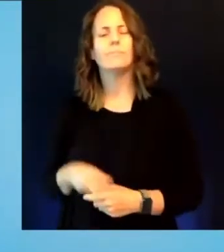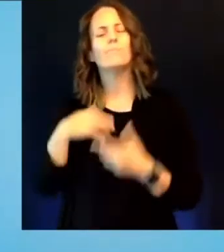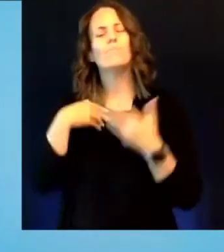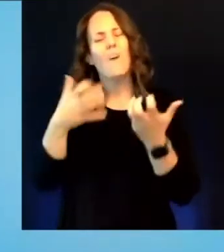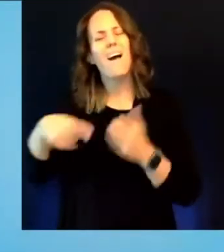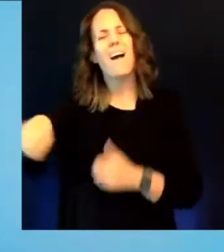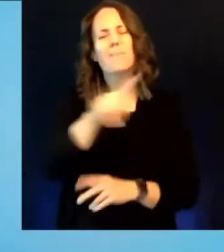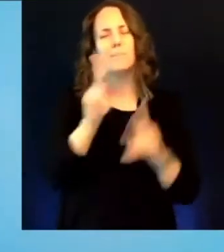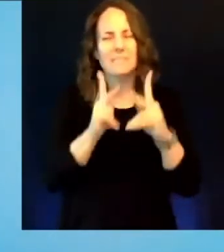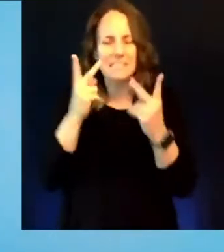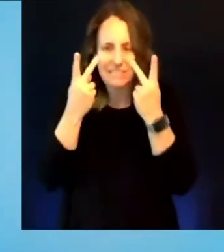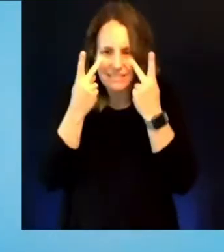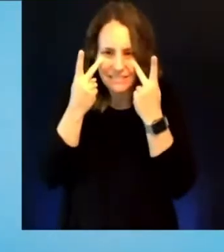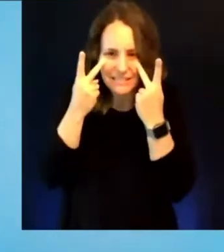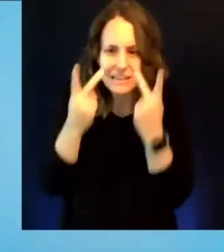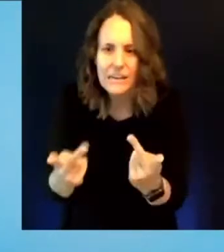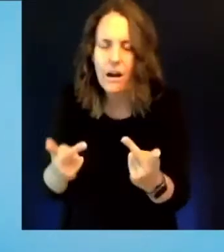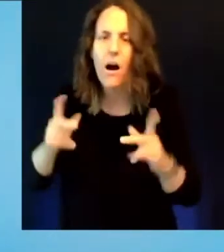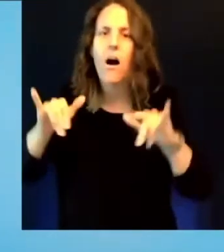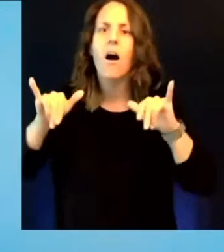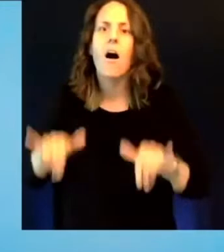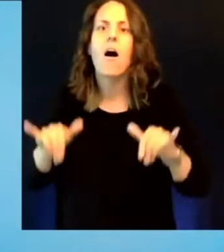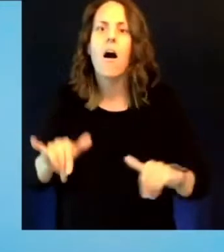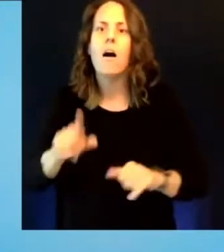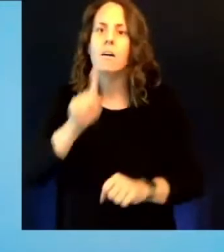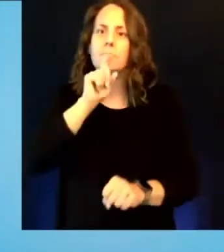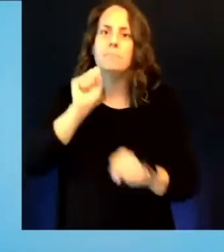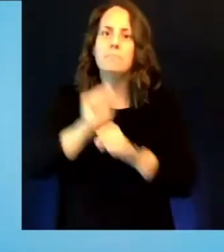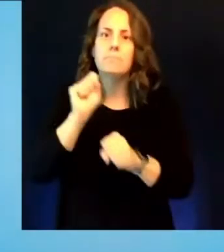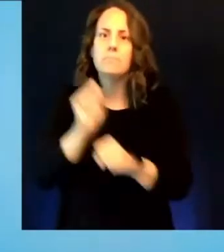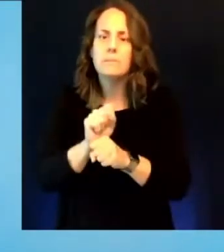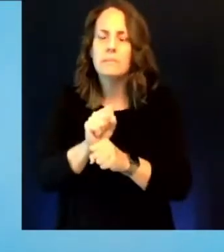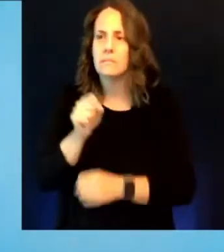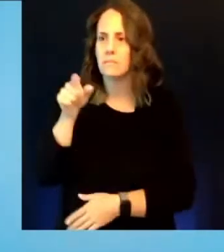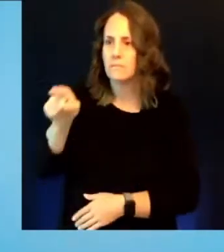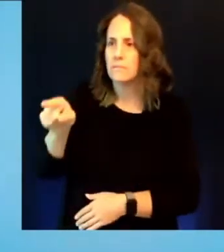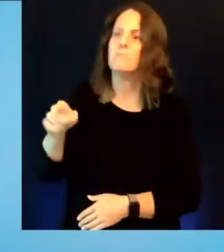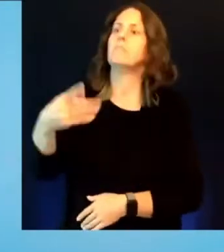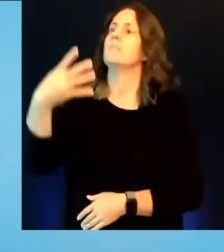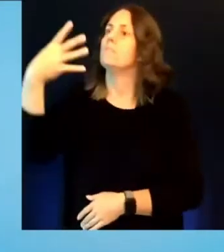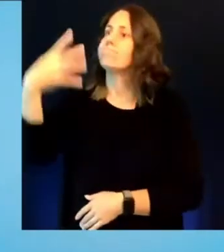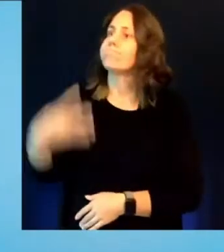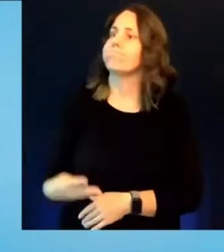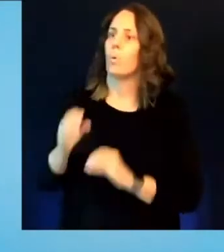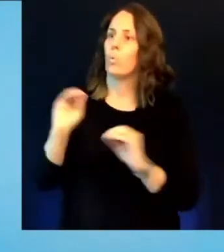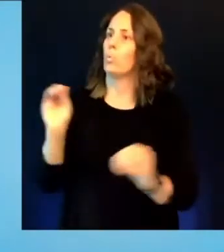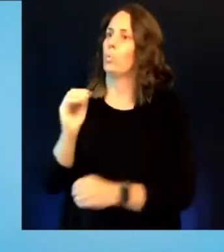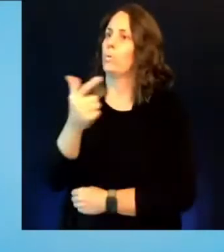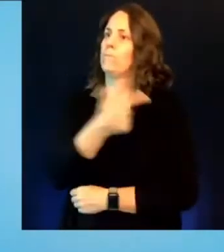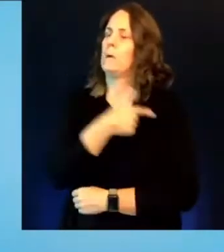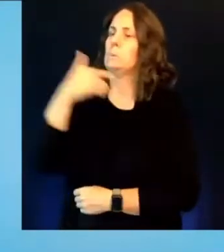preventing those more severe outcomes like hospitalizations and deaths. And so we do want to continue to show people the value